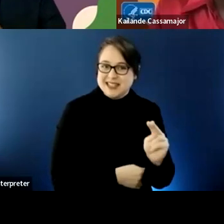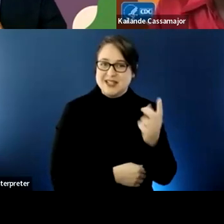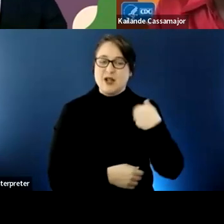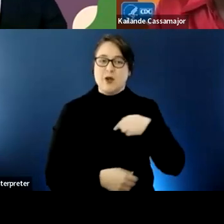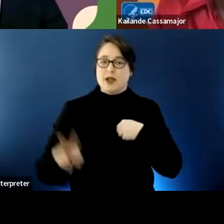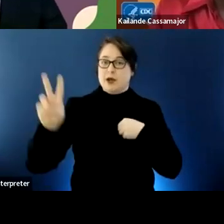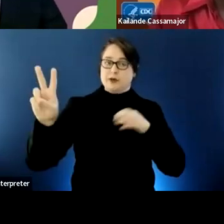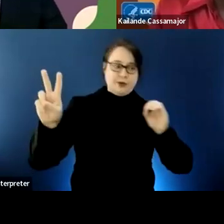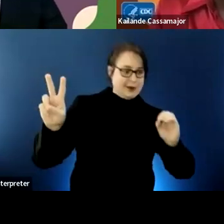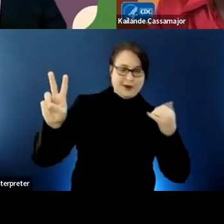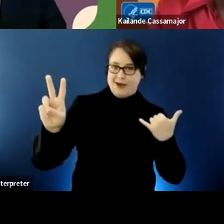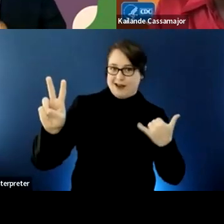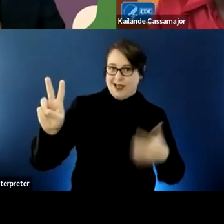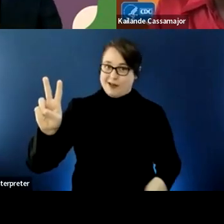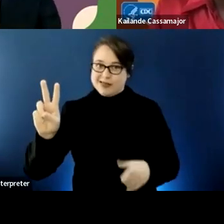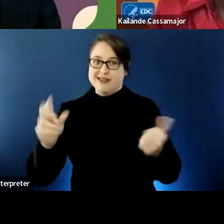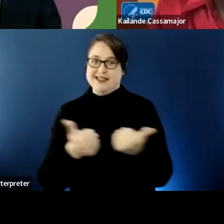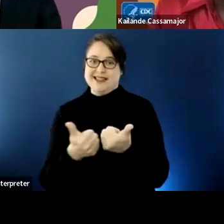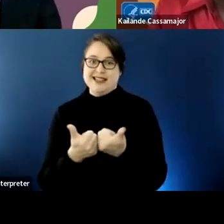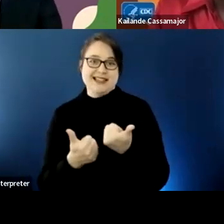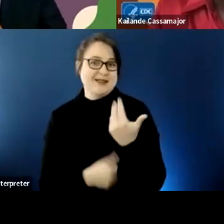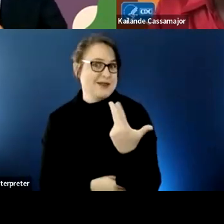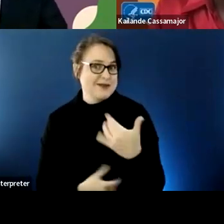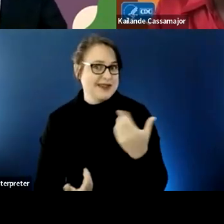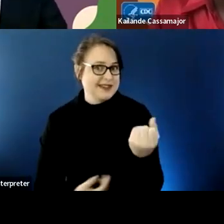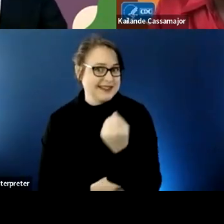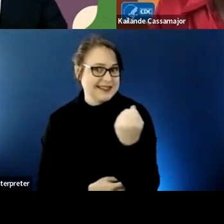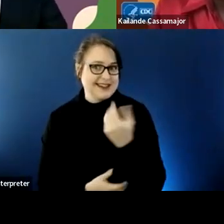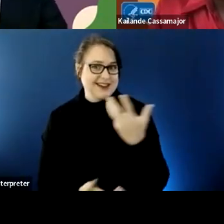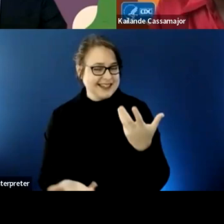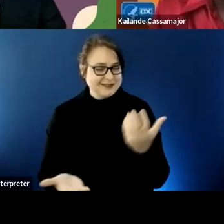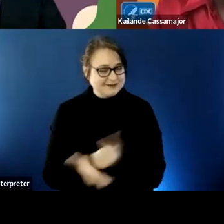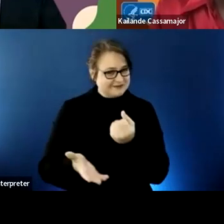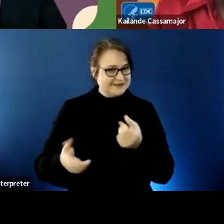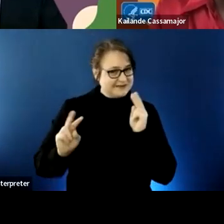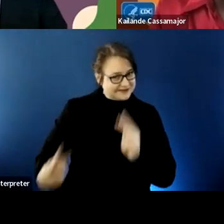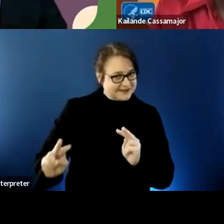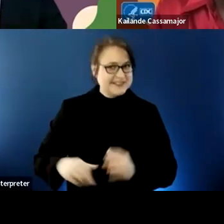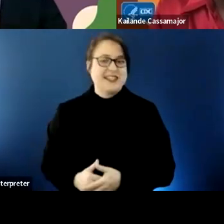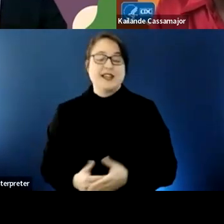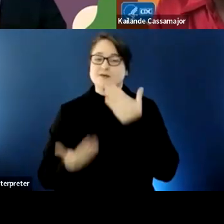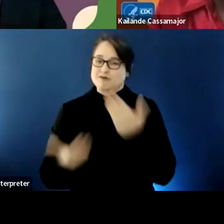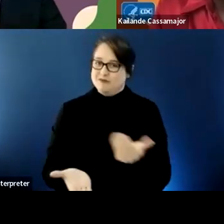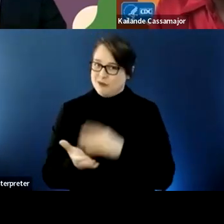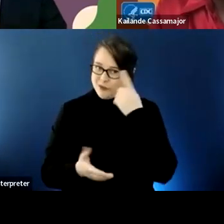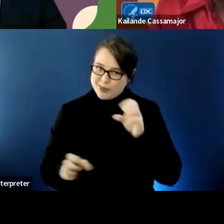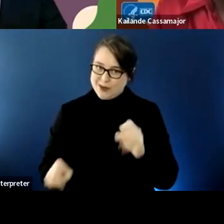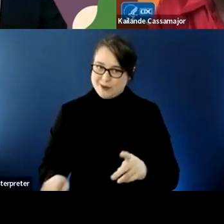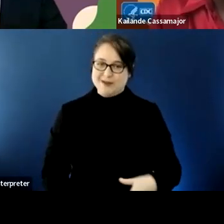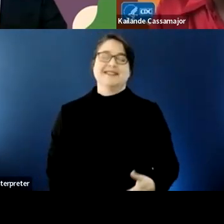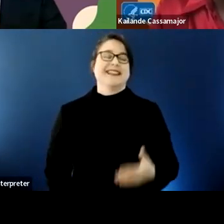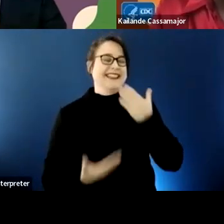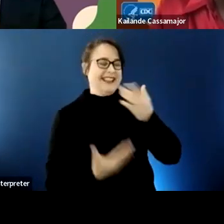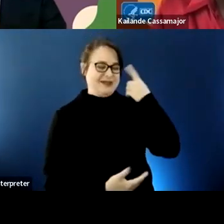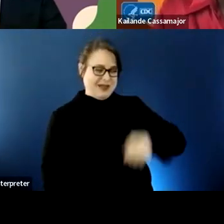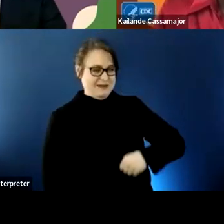Game 3 is Saturday. Thank you again, Hillary, for this opportunity. Thank you. Thank you so much for the pride there. That was